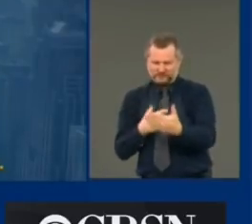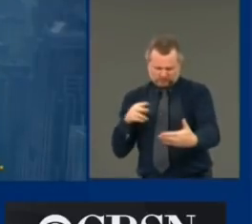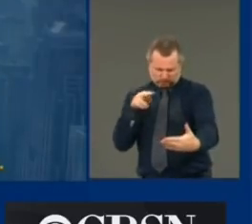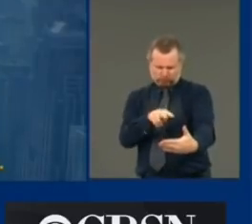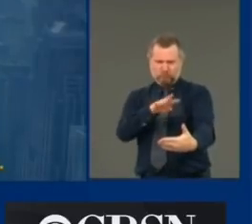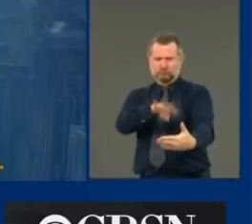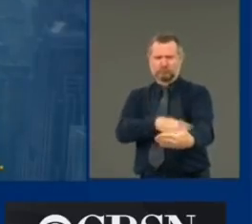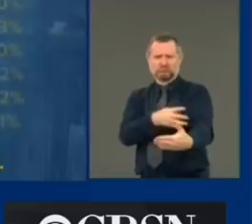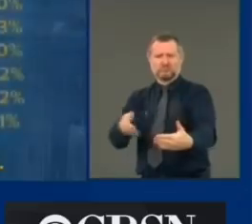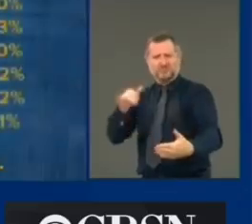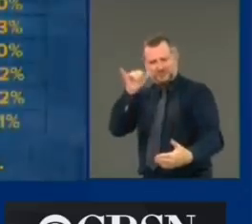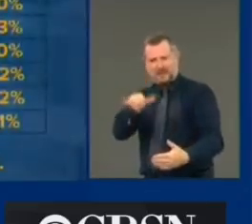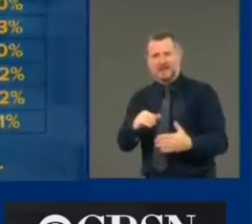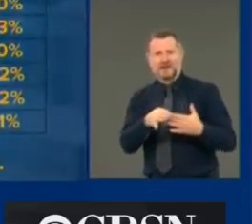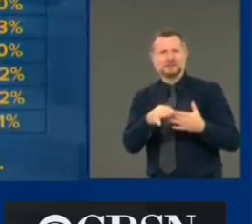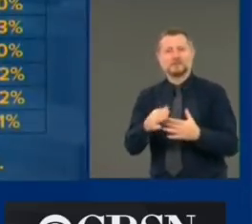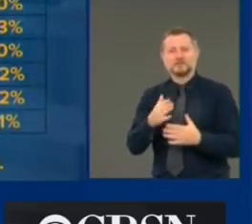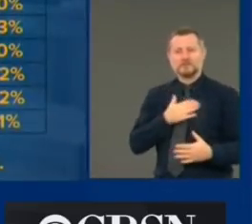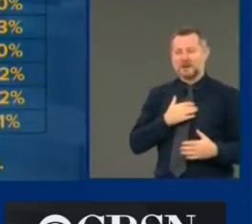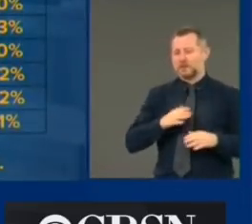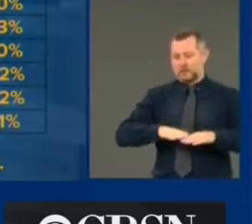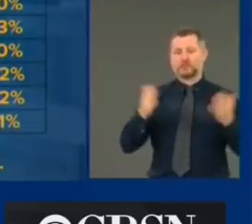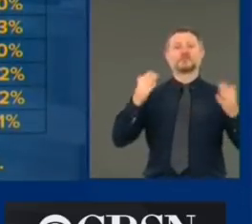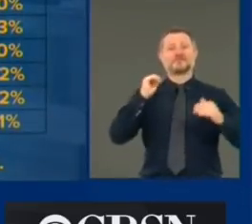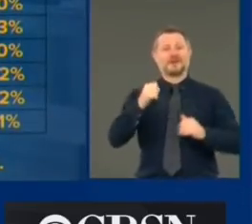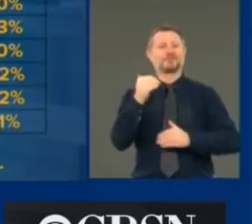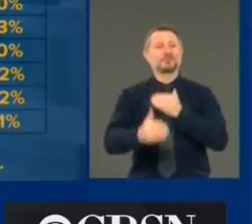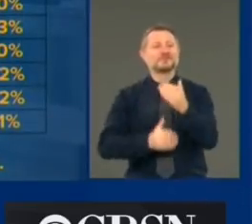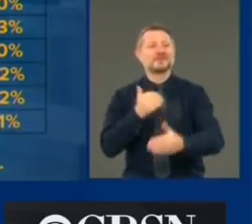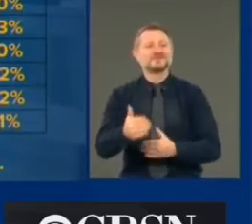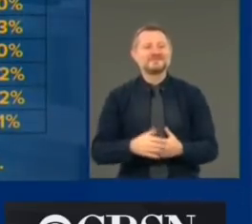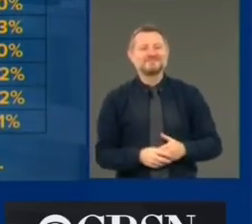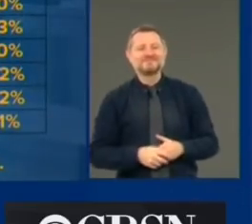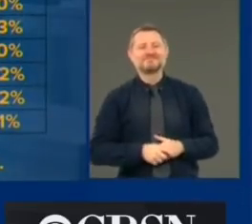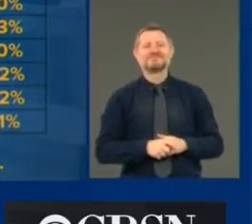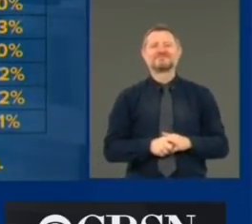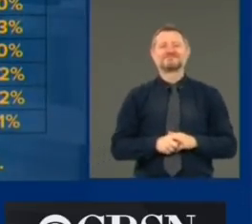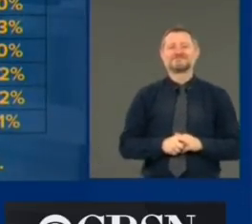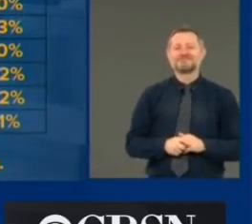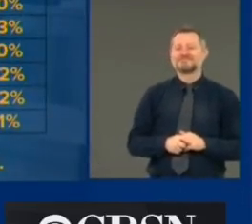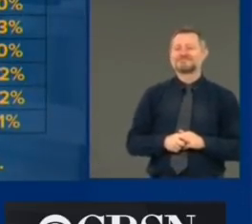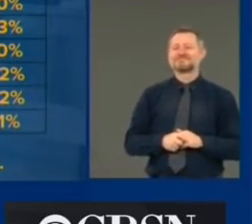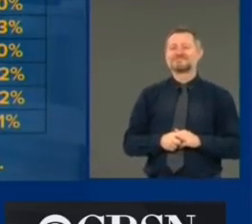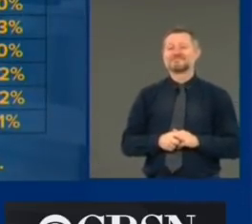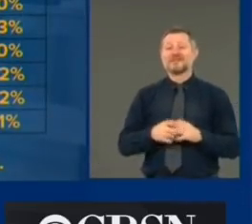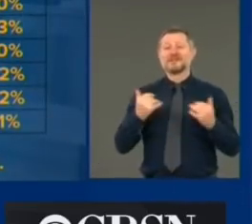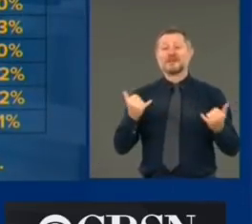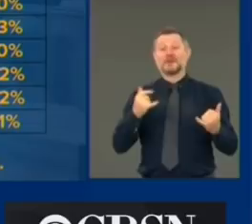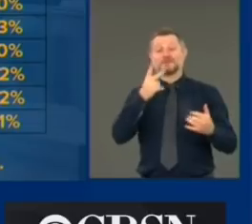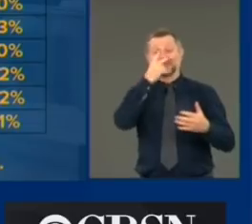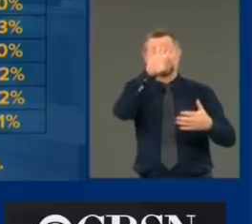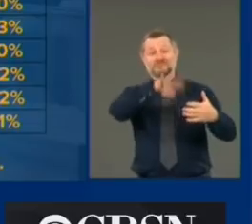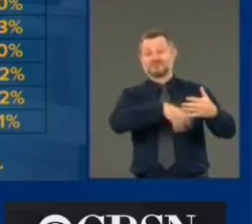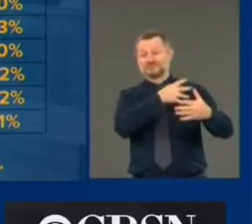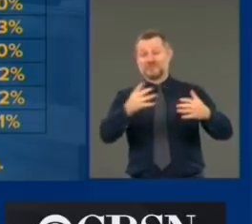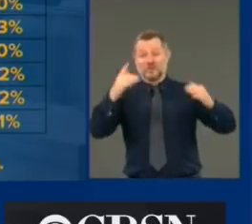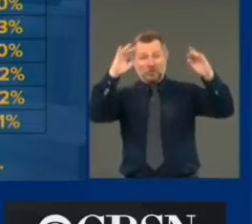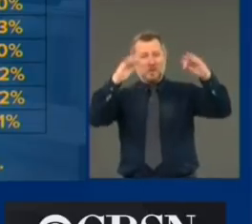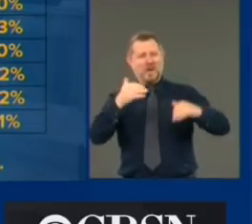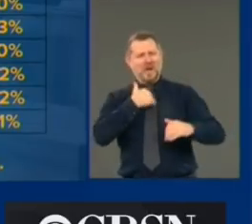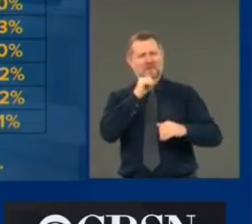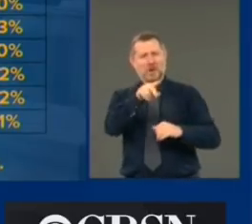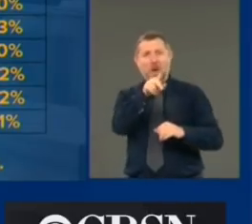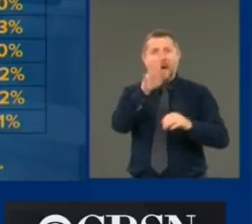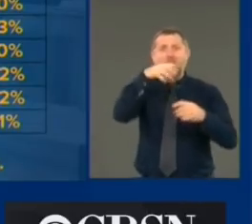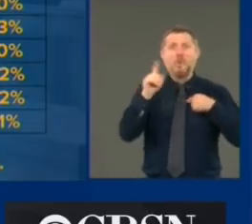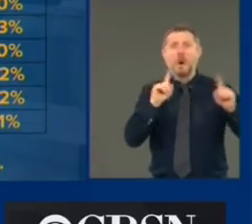gauging our reopening. And it's visible, it's on the website, and literally